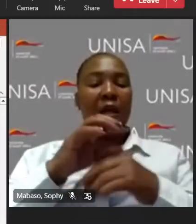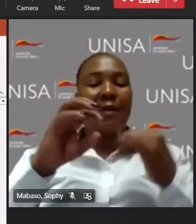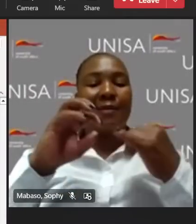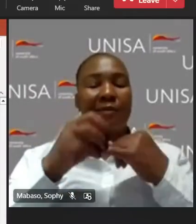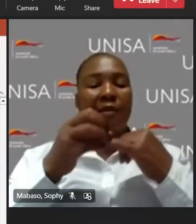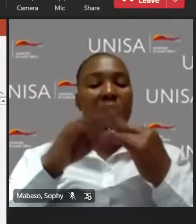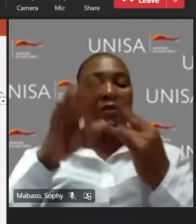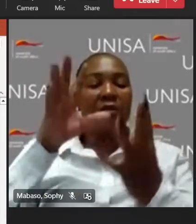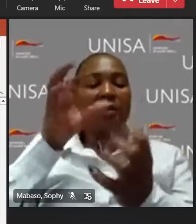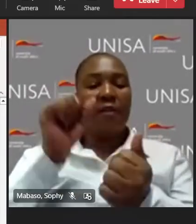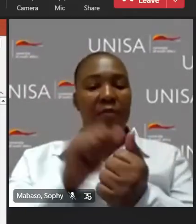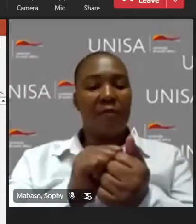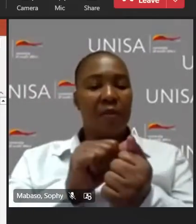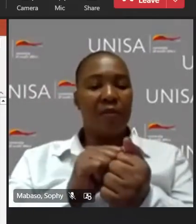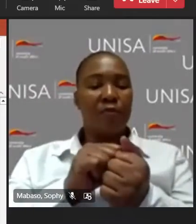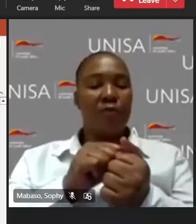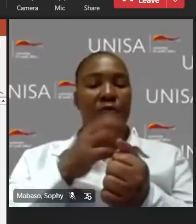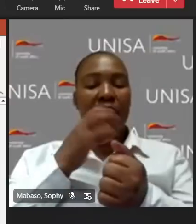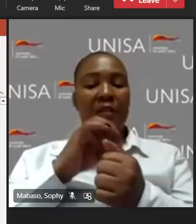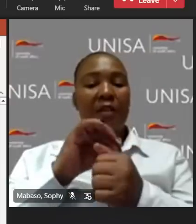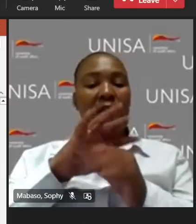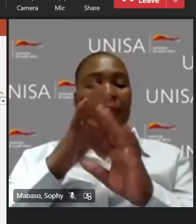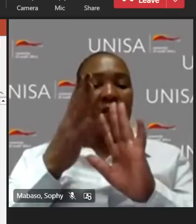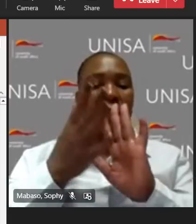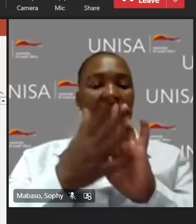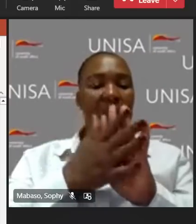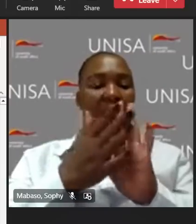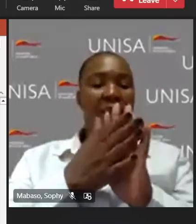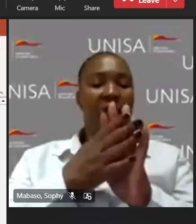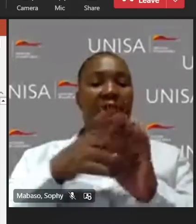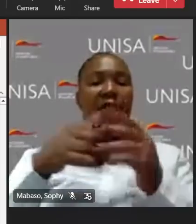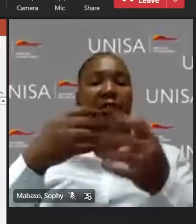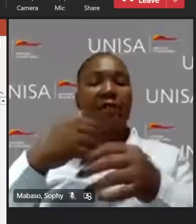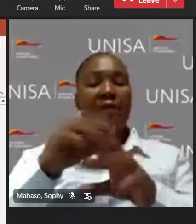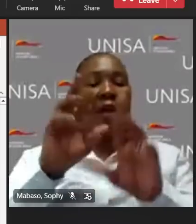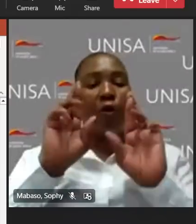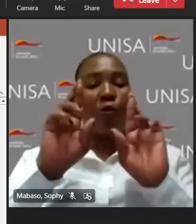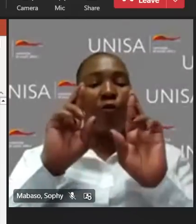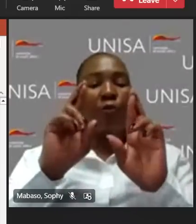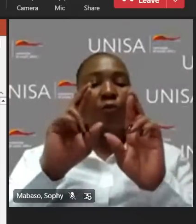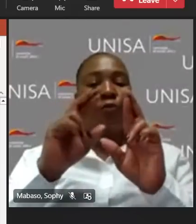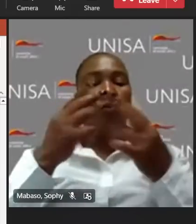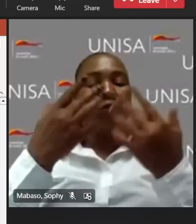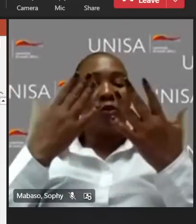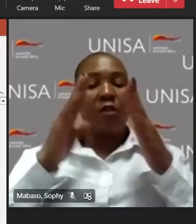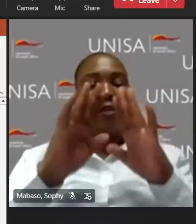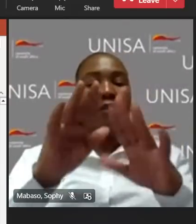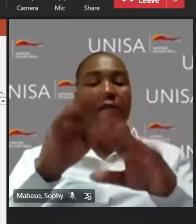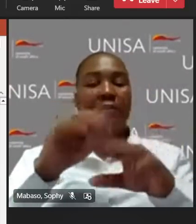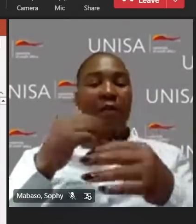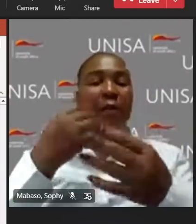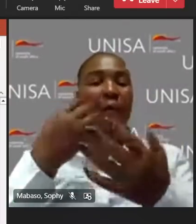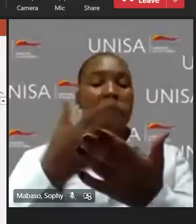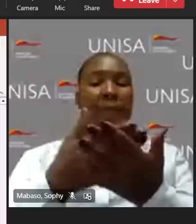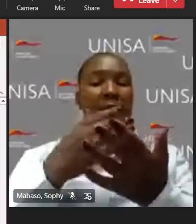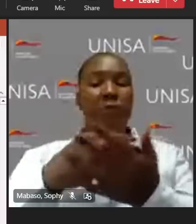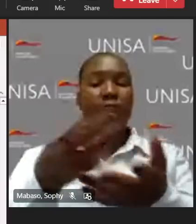as much as possible, and I hope that student managed to grab one or two